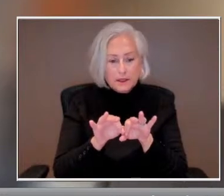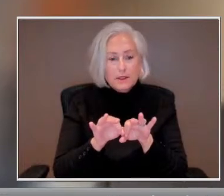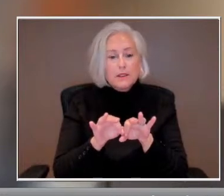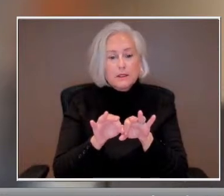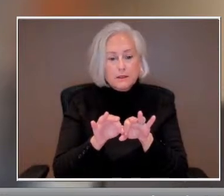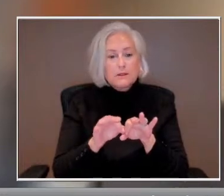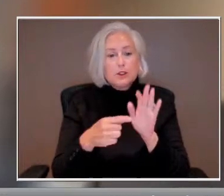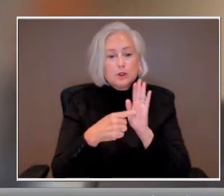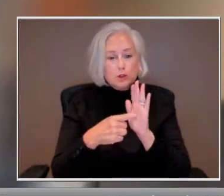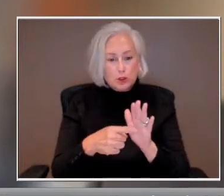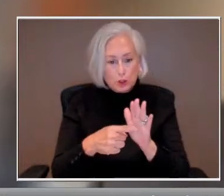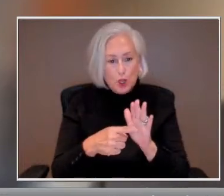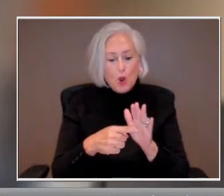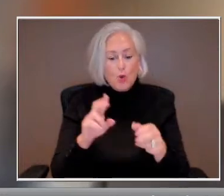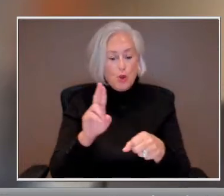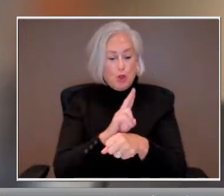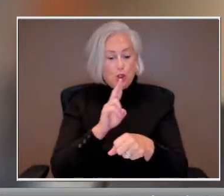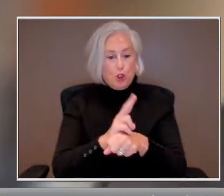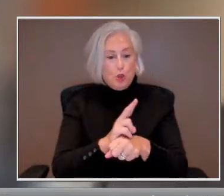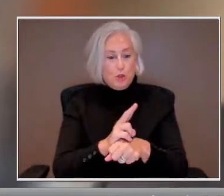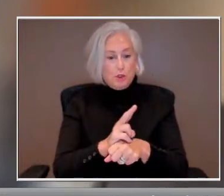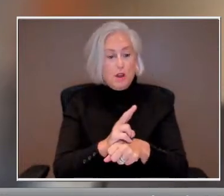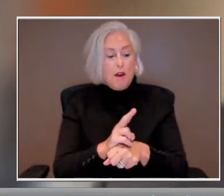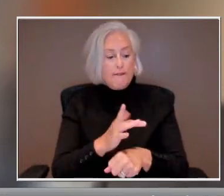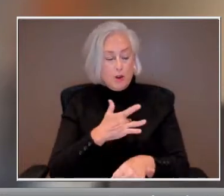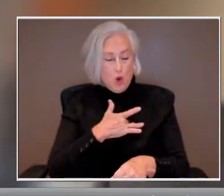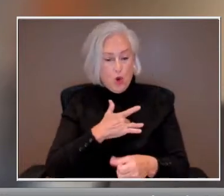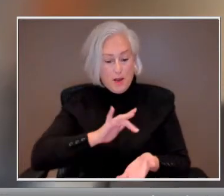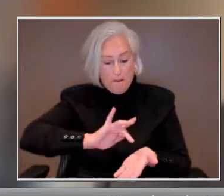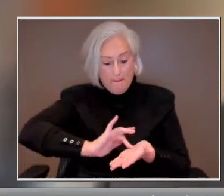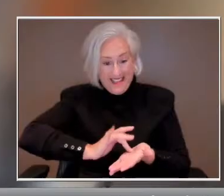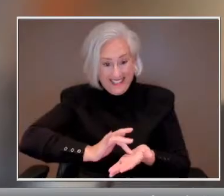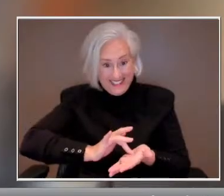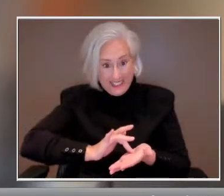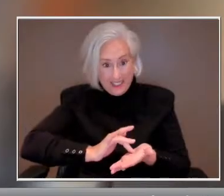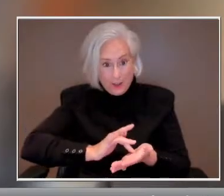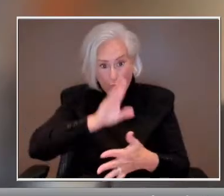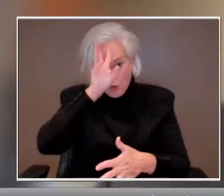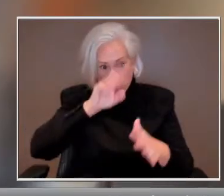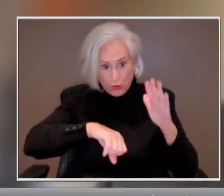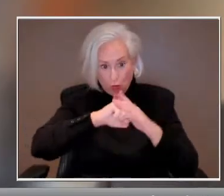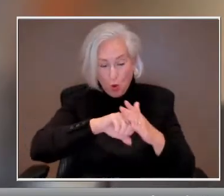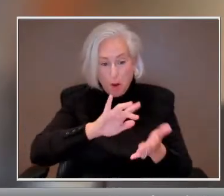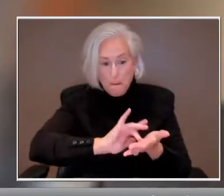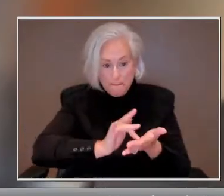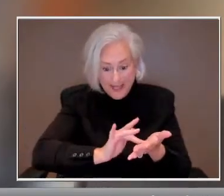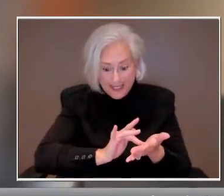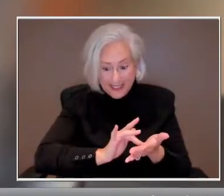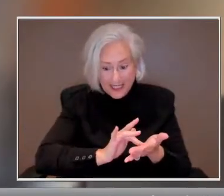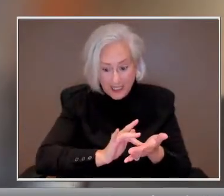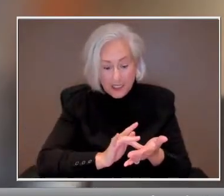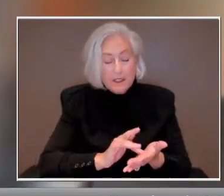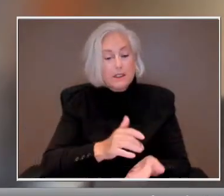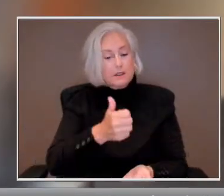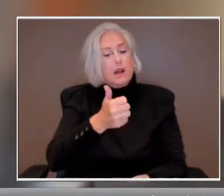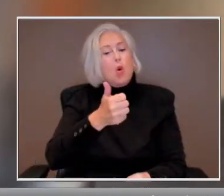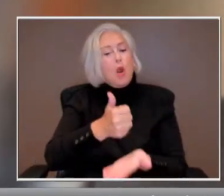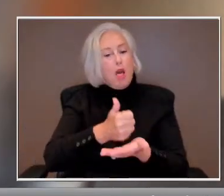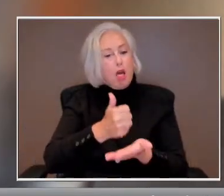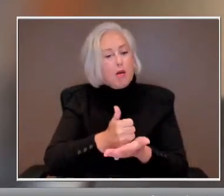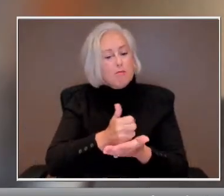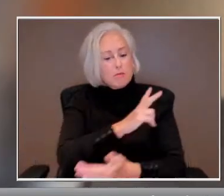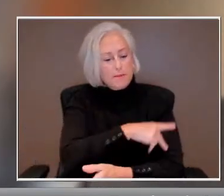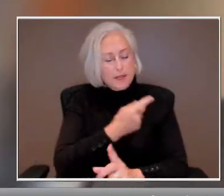the thrombolytics in a timely manner and timely movement of patients to more advanced levels of care were